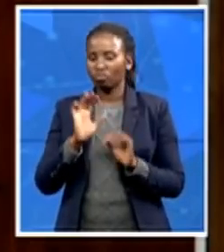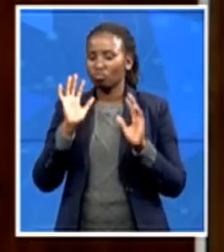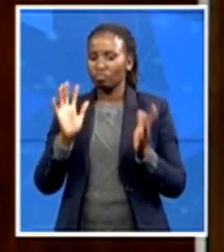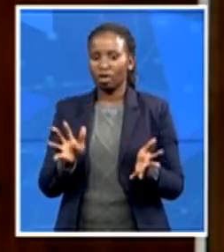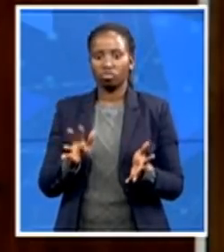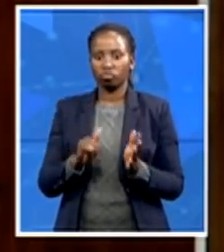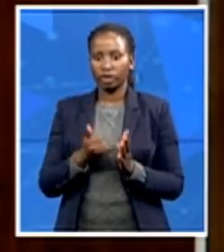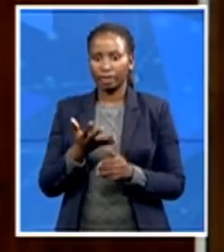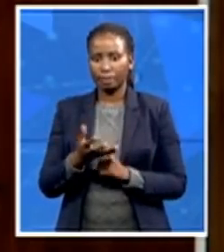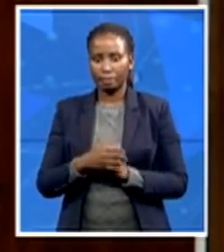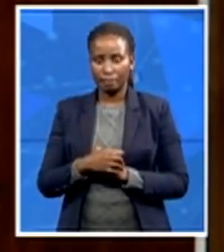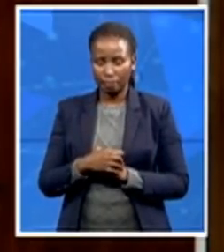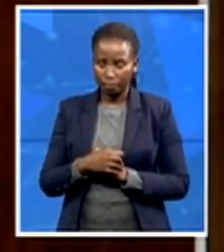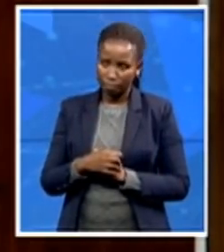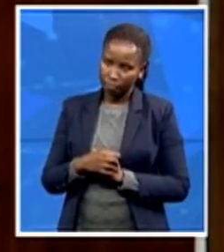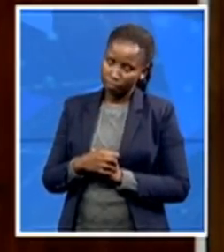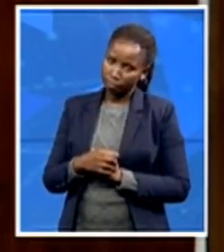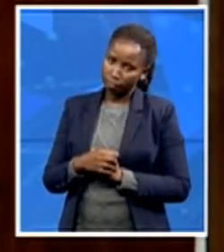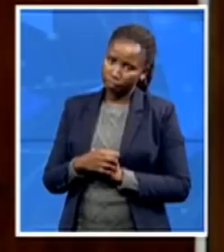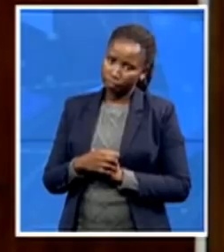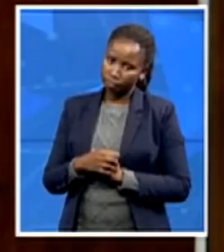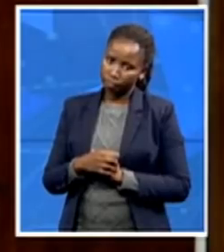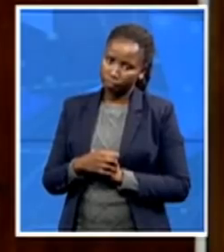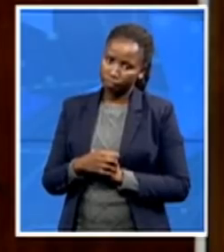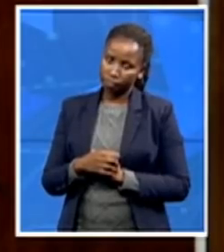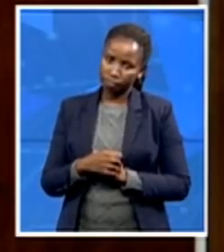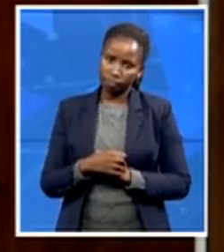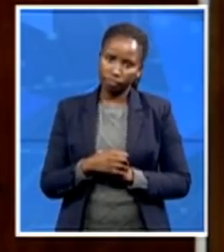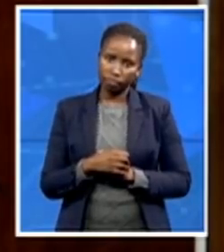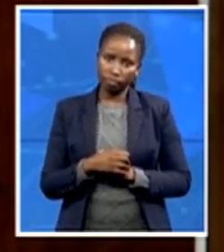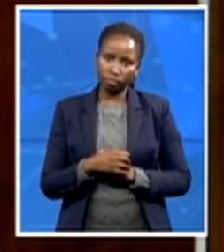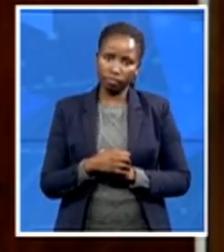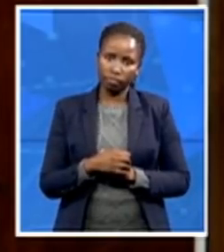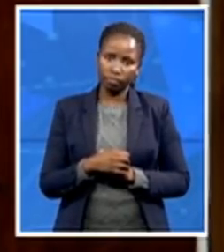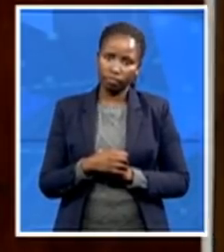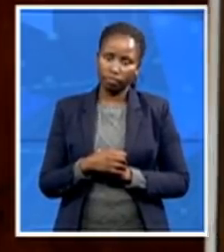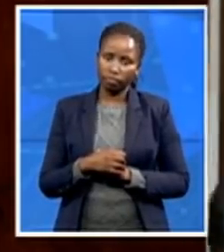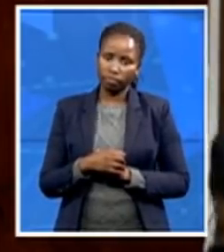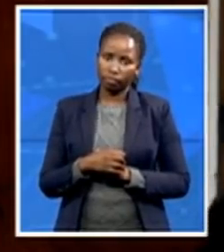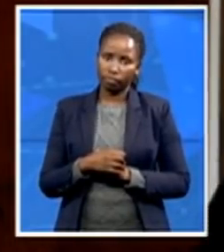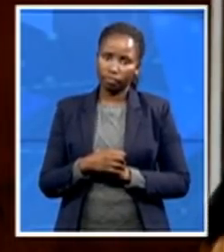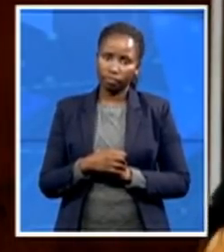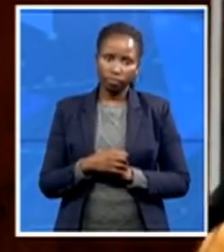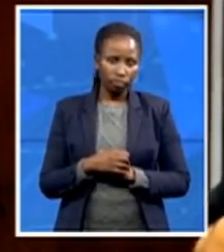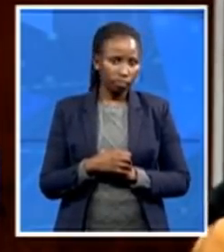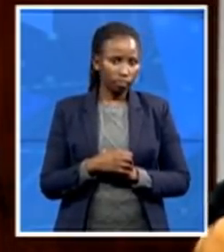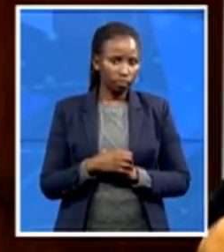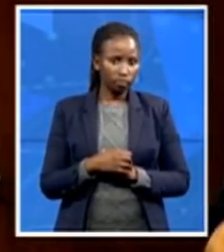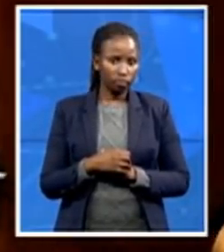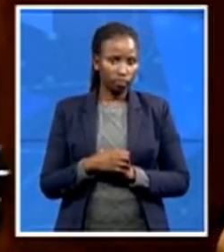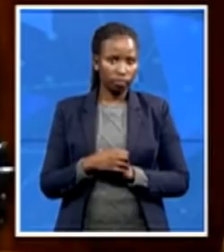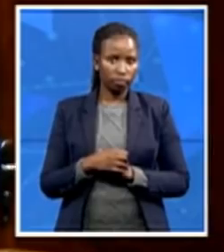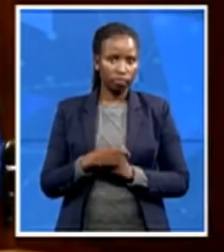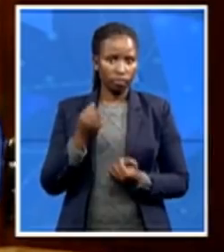then, Your Worship. Yeah, my request and adjournment. Thank you. The court will then adjourn. Court pleases, Your Worship. I'm invited to assist us, Your